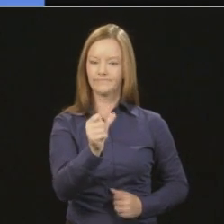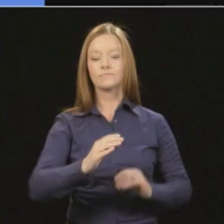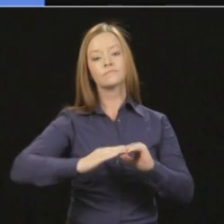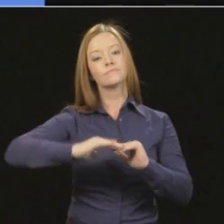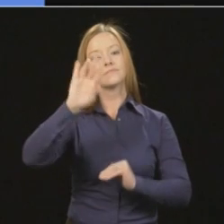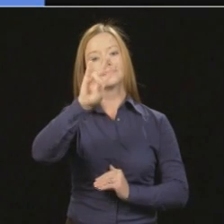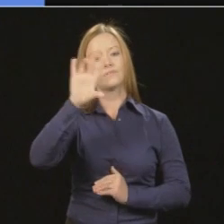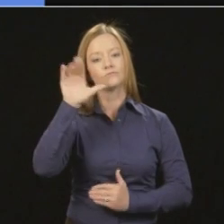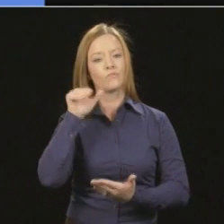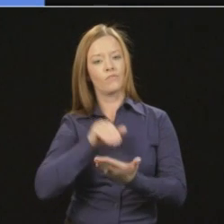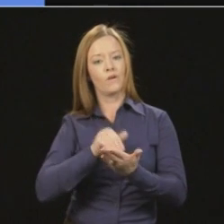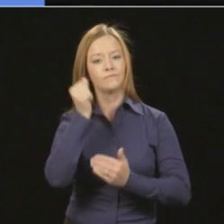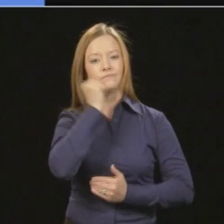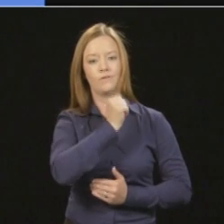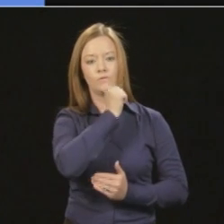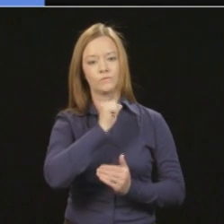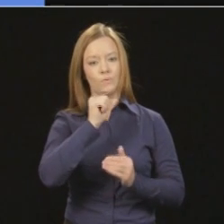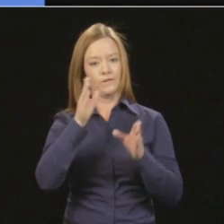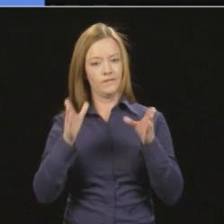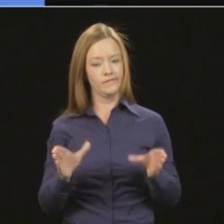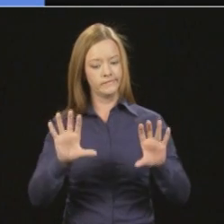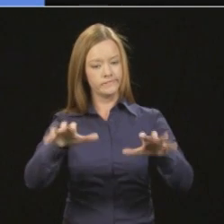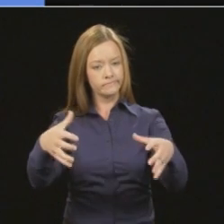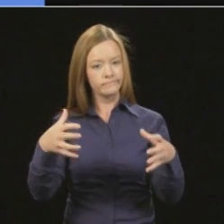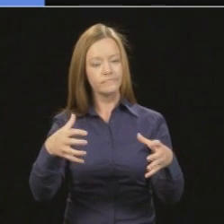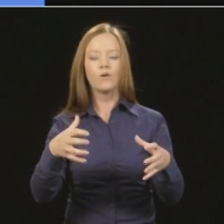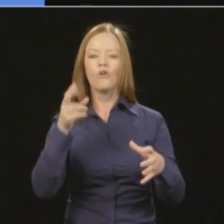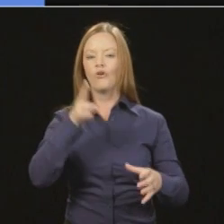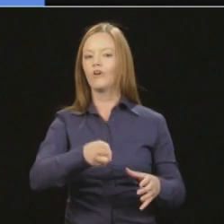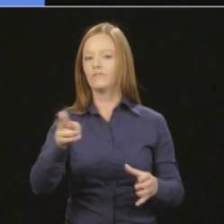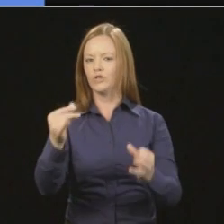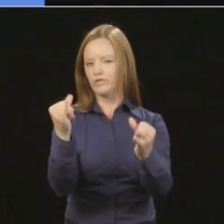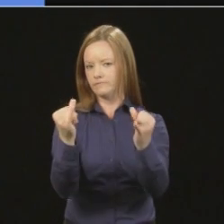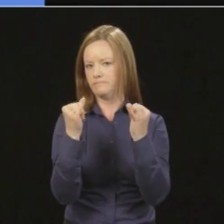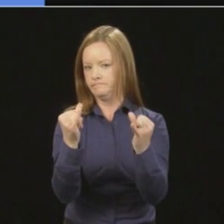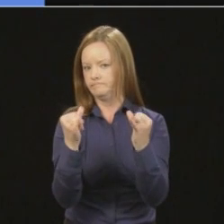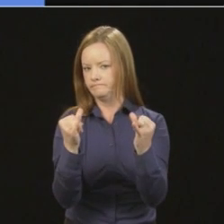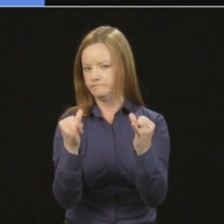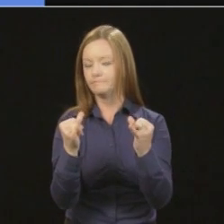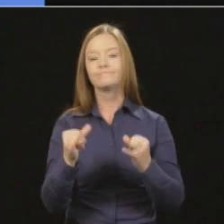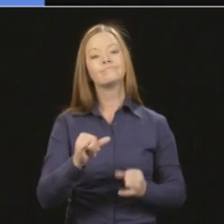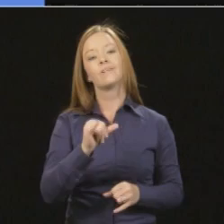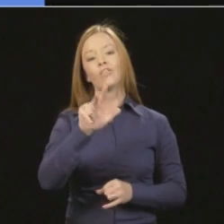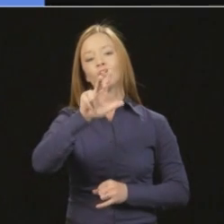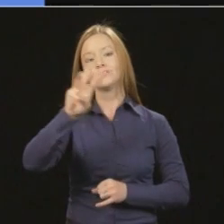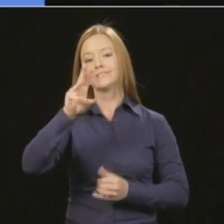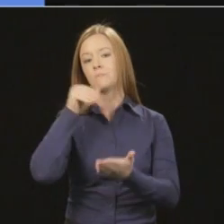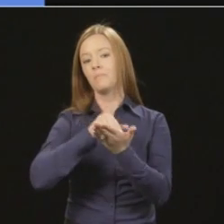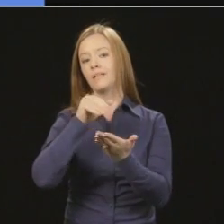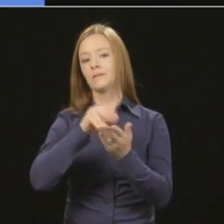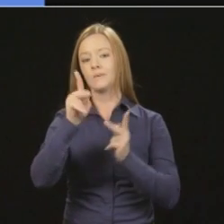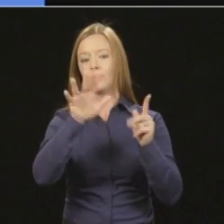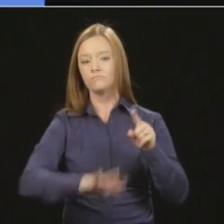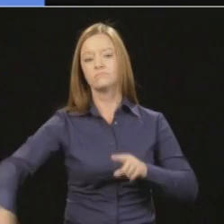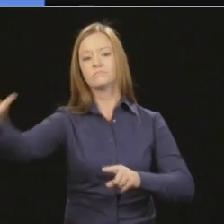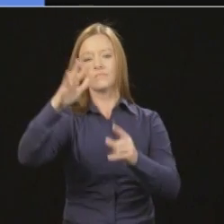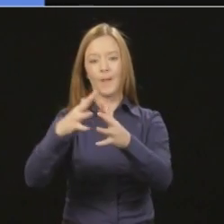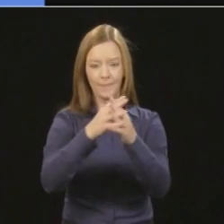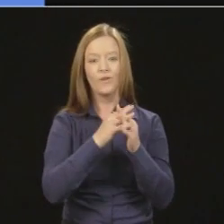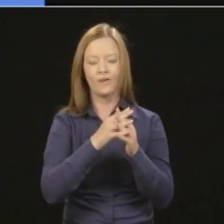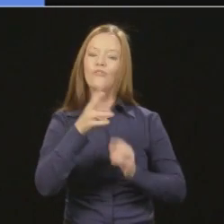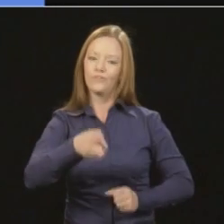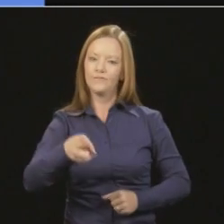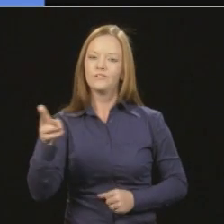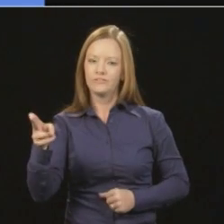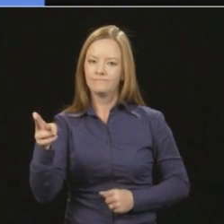are hard of hearing like you and I, along with 36 million Americans. If you're just now coming to terms with your hearing loss,